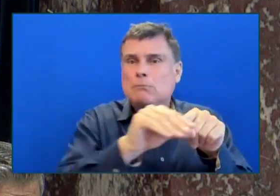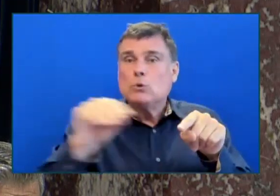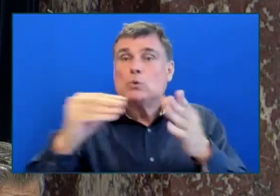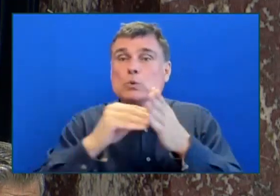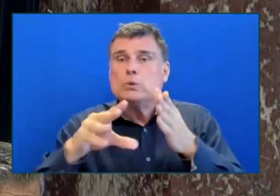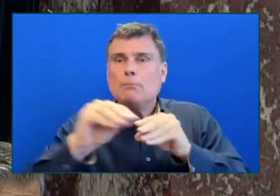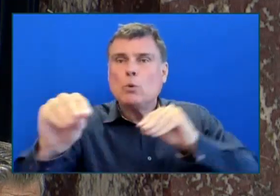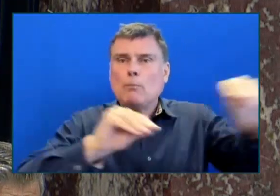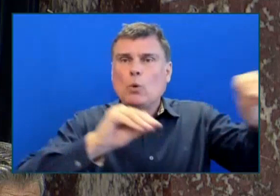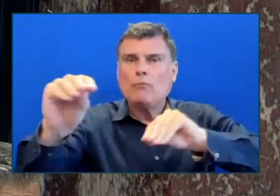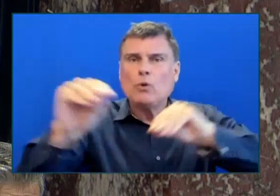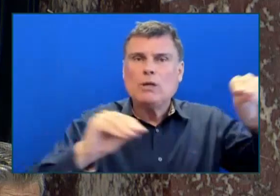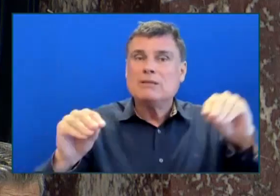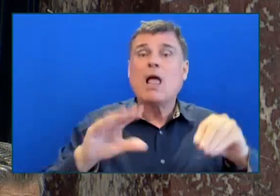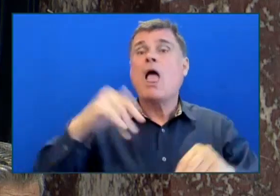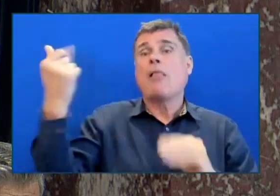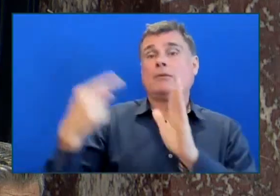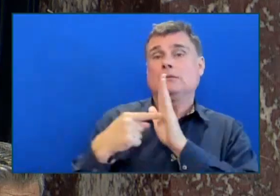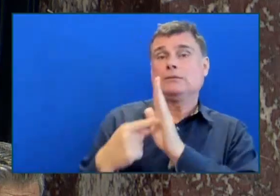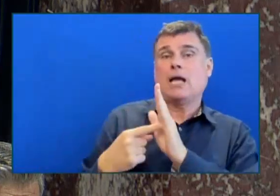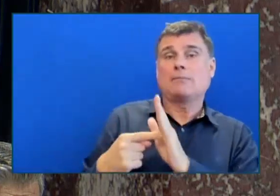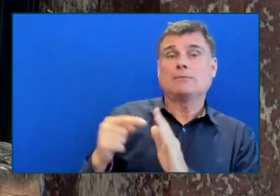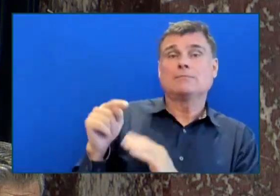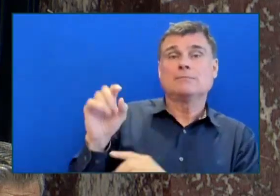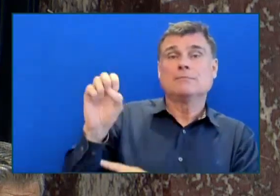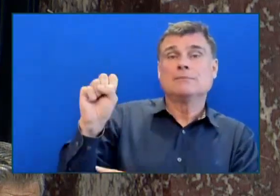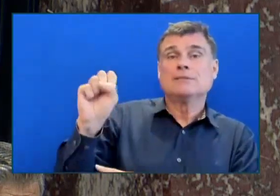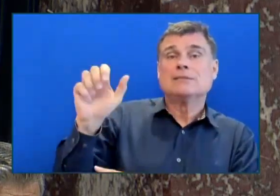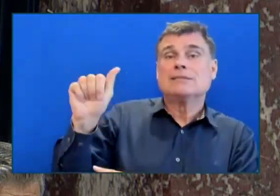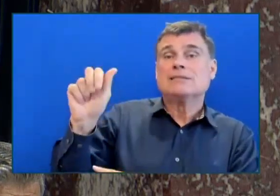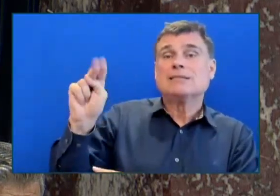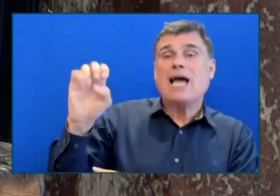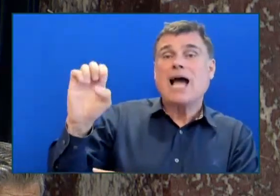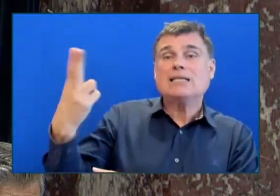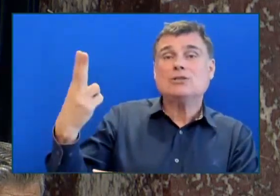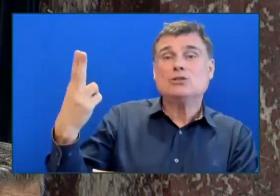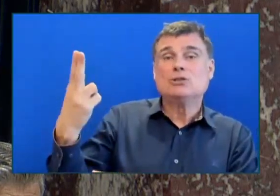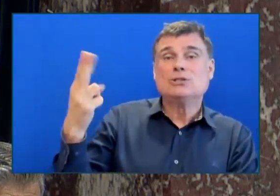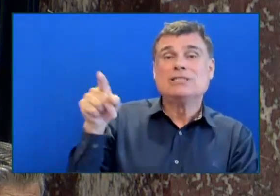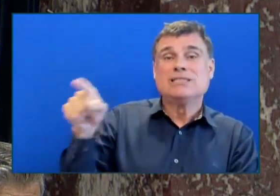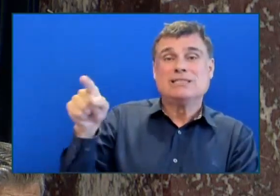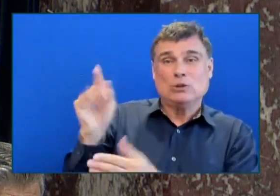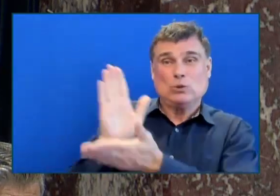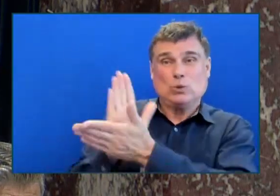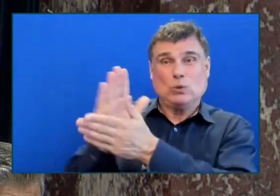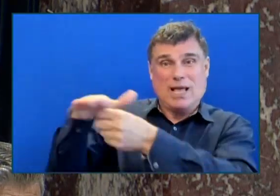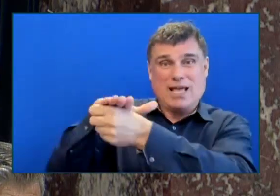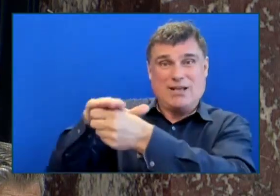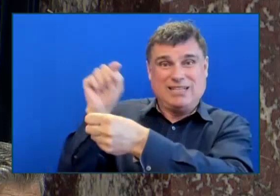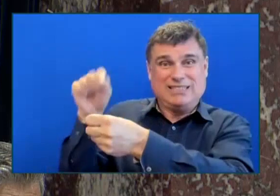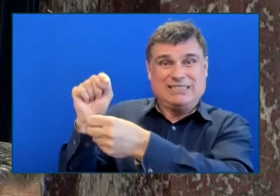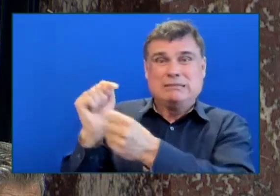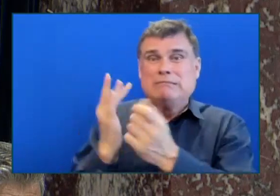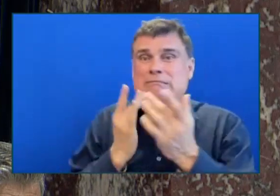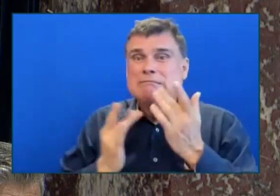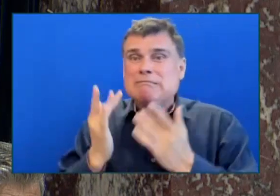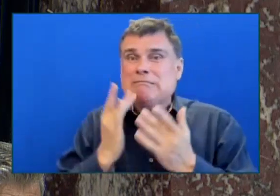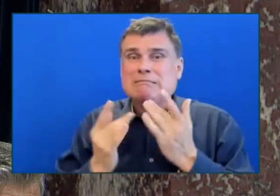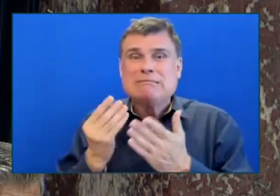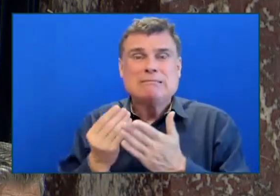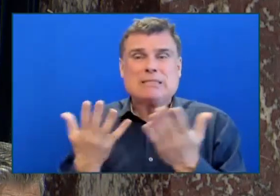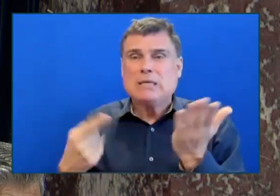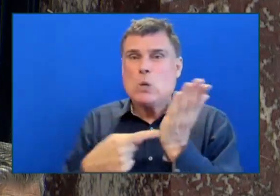$1.7 million, likely to be funded out of reserves, Mr. Speaker.